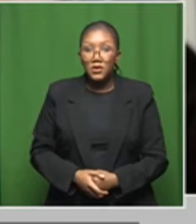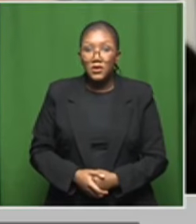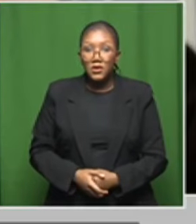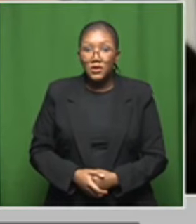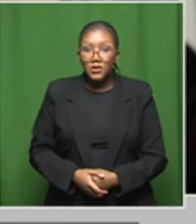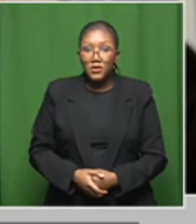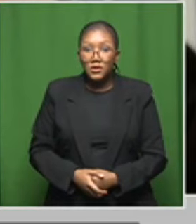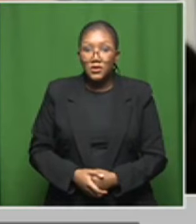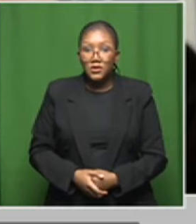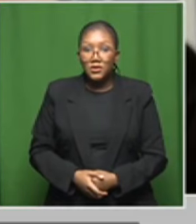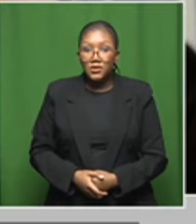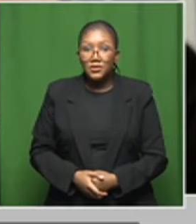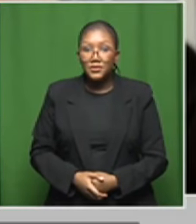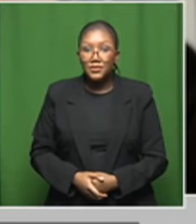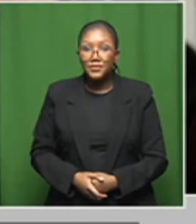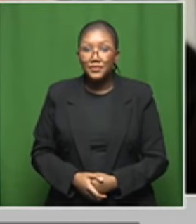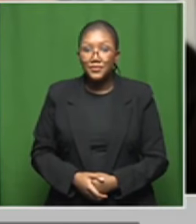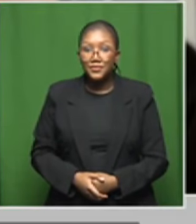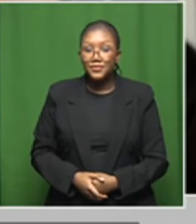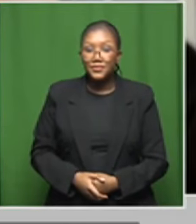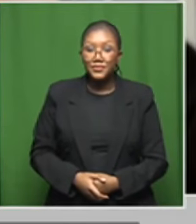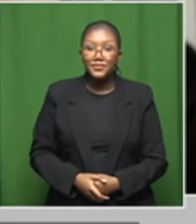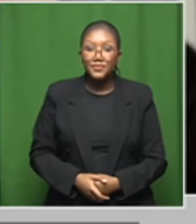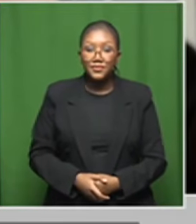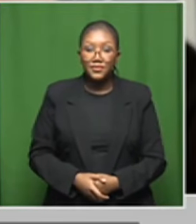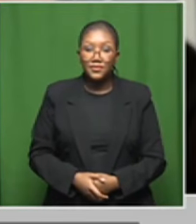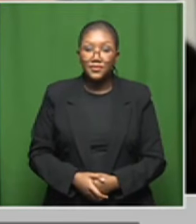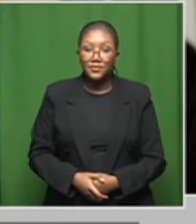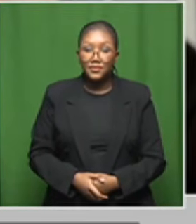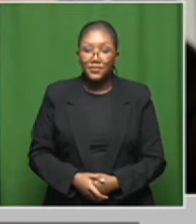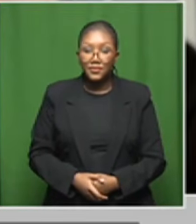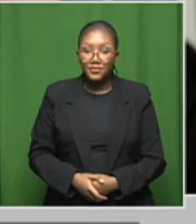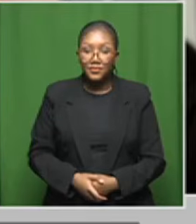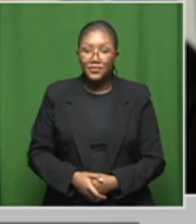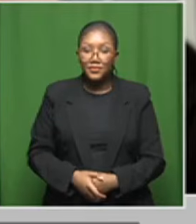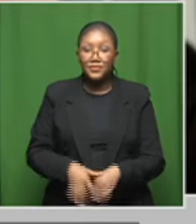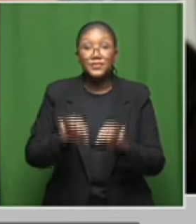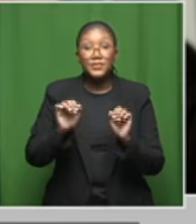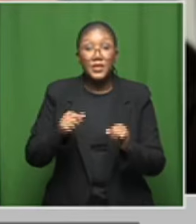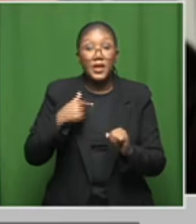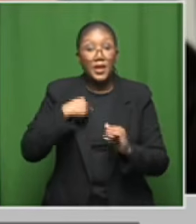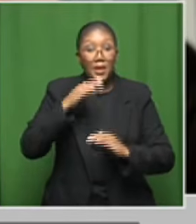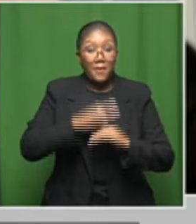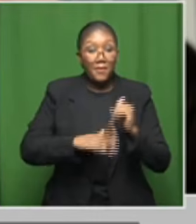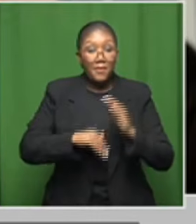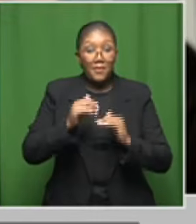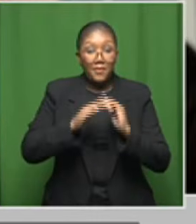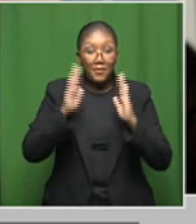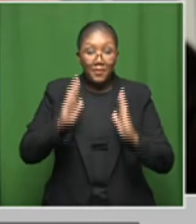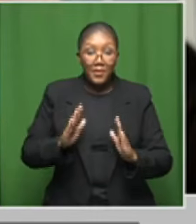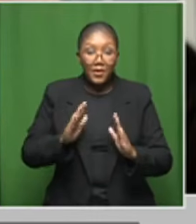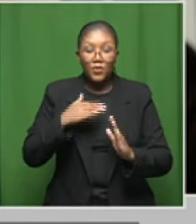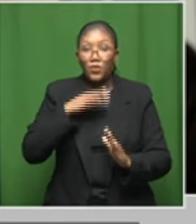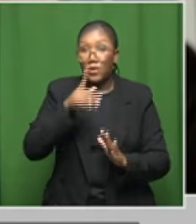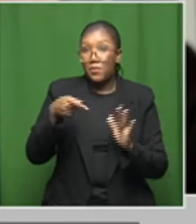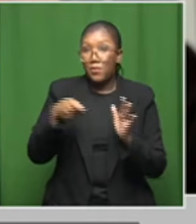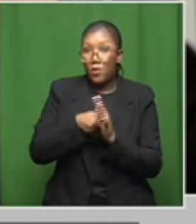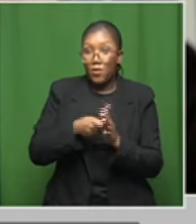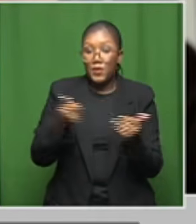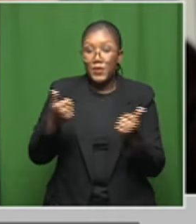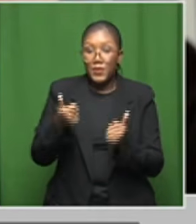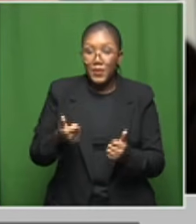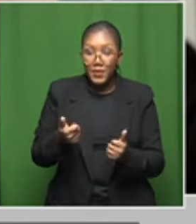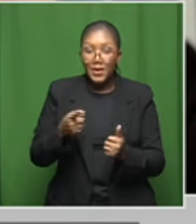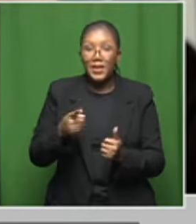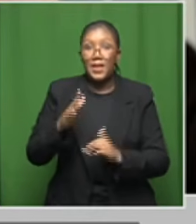Well, we bought a little building in town, and it's being renovated at the moment. Okay. The